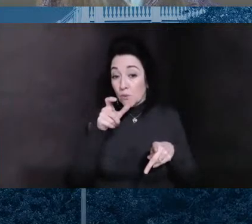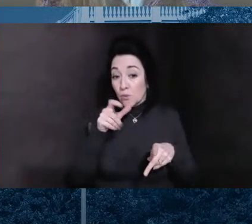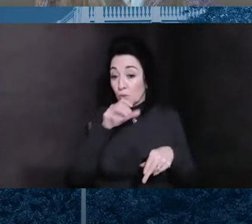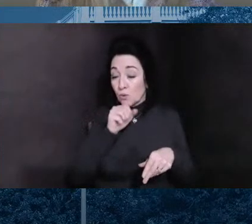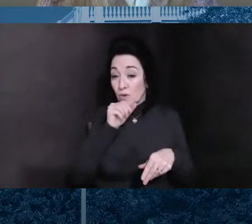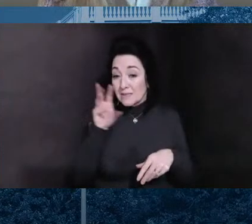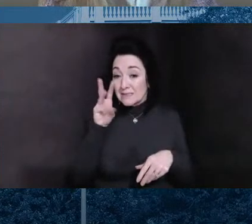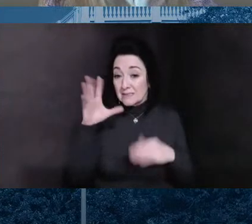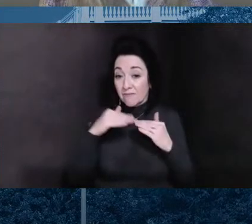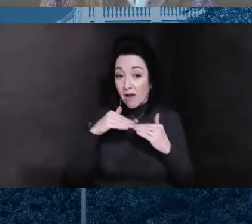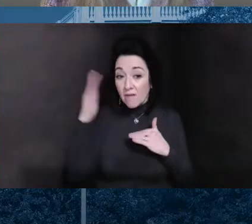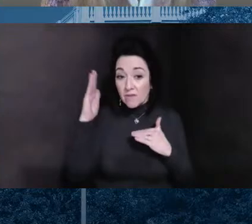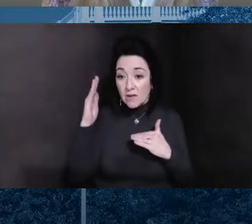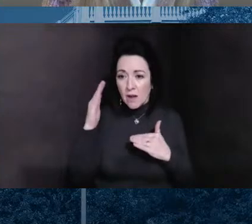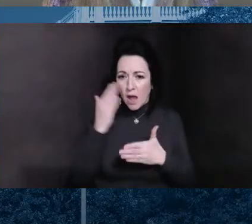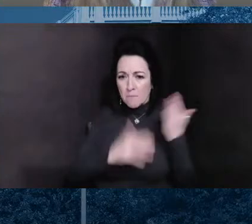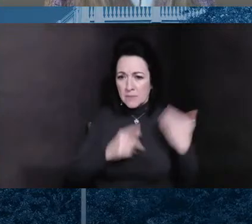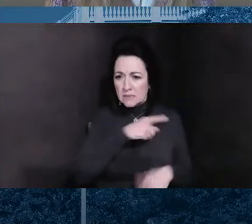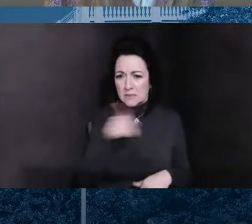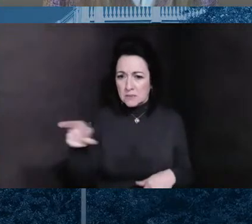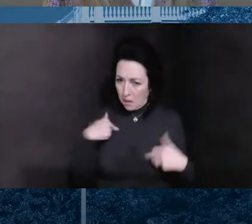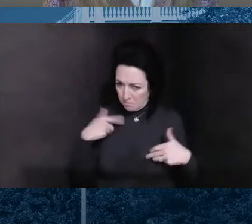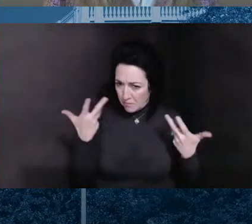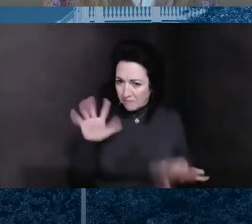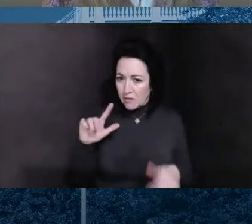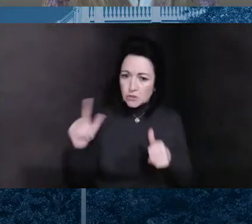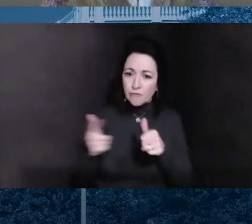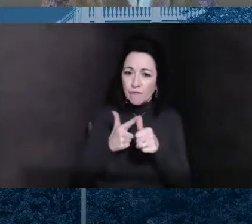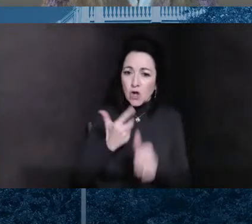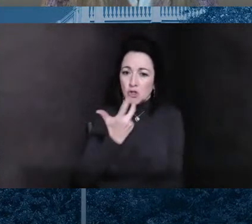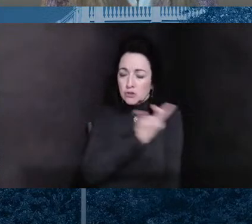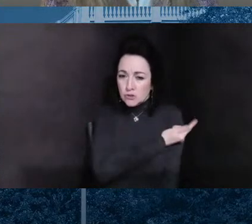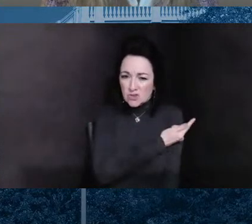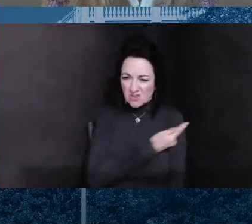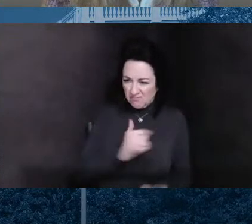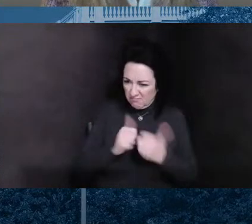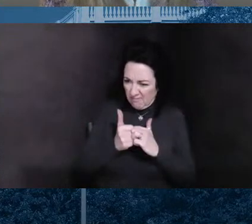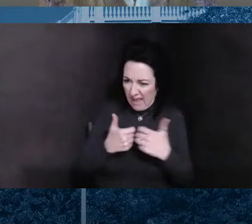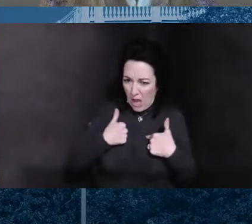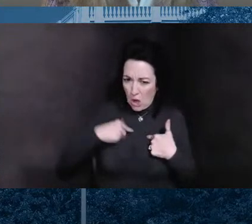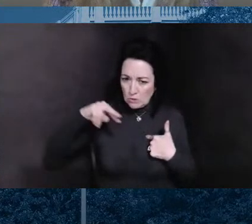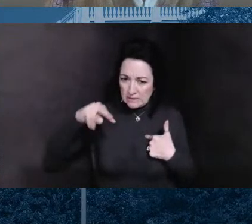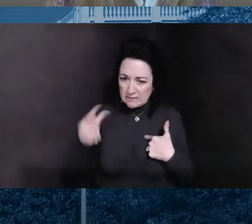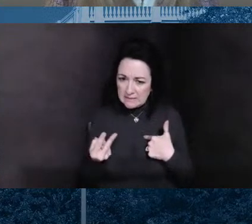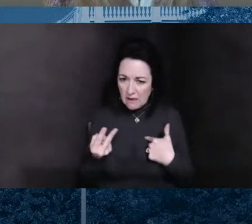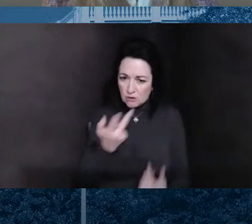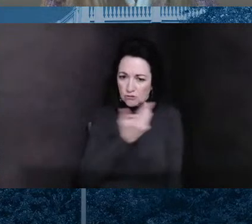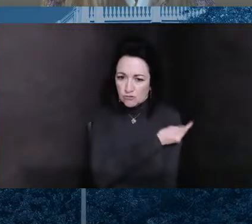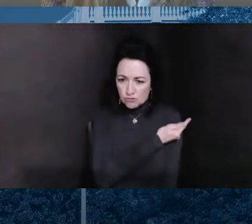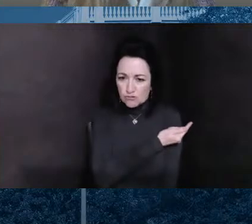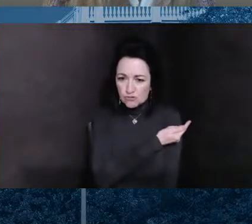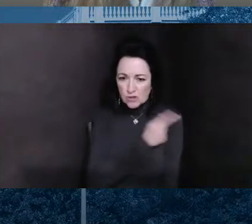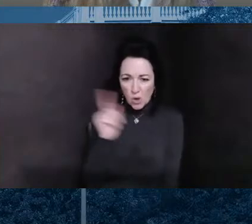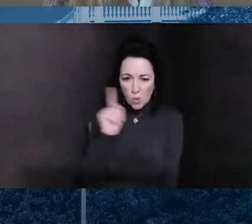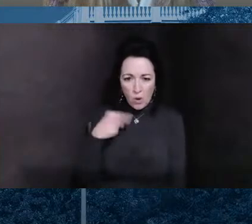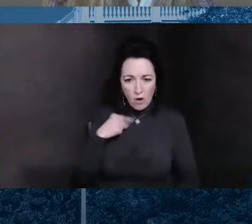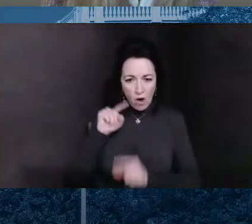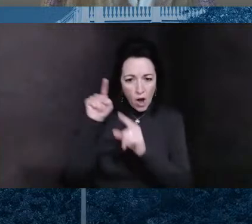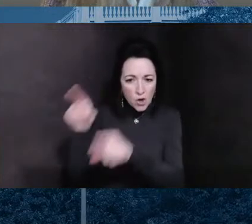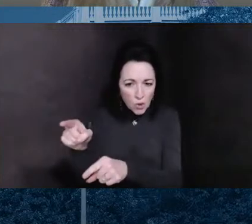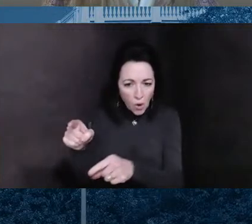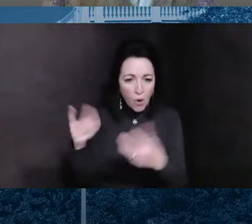be patient with us. You'll be hearing more about how to access your vaccine. But for those in